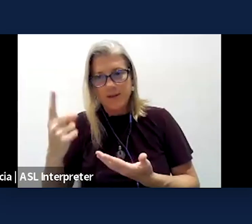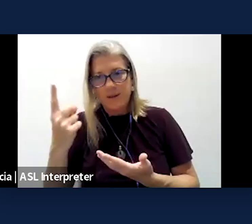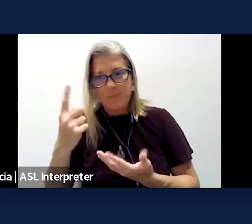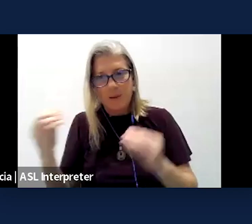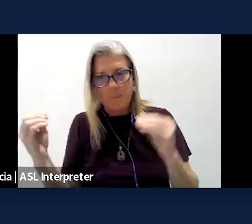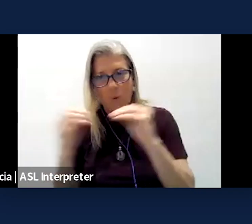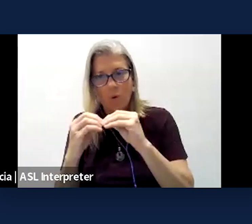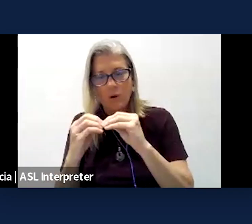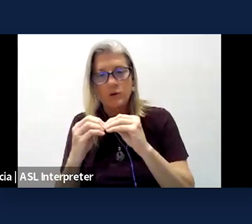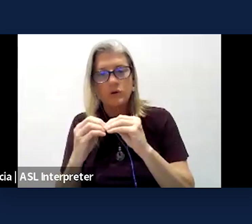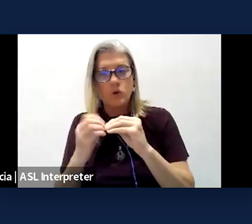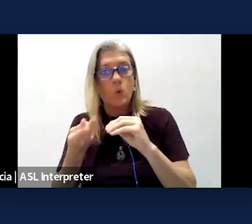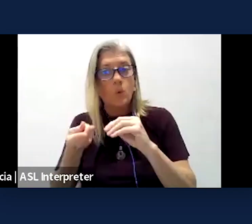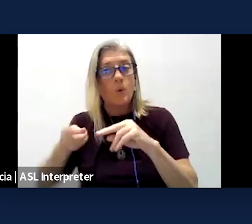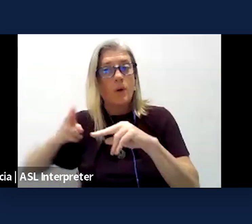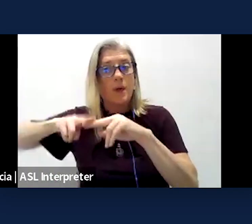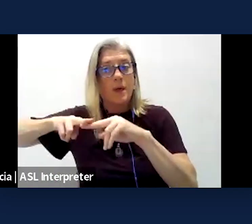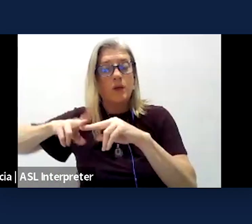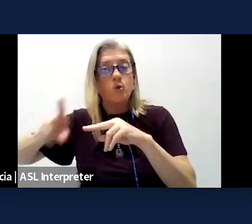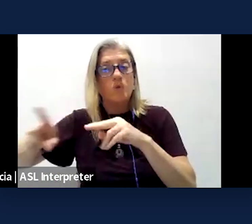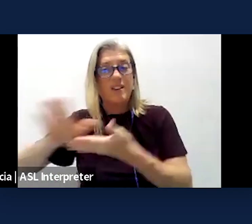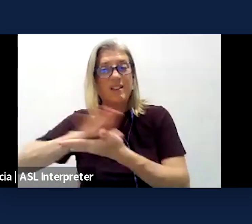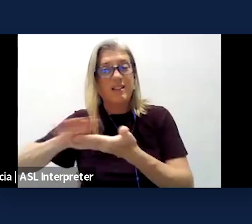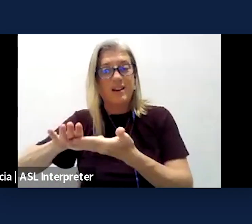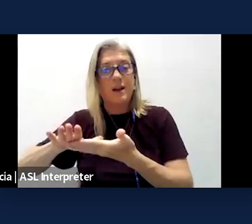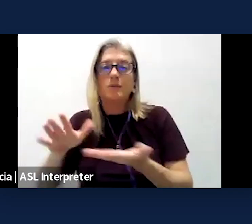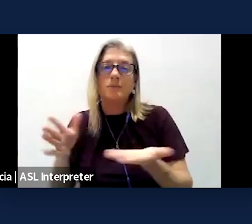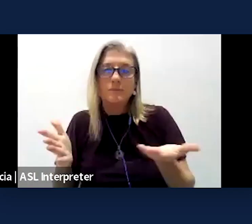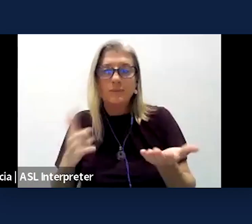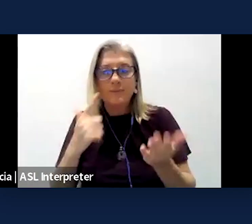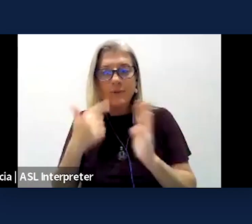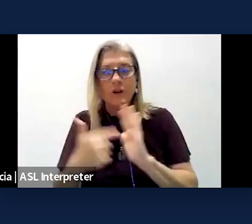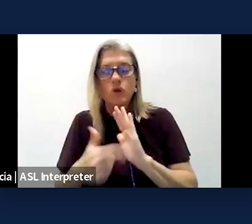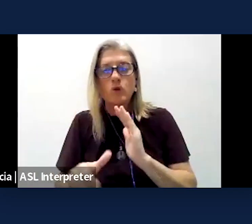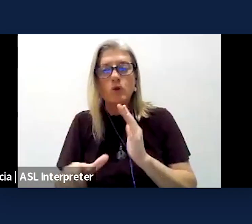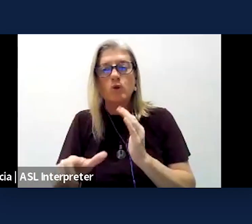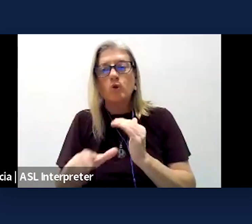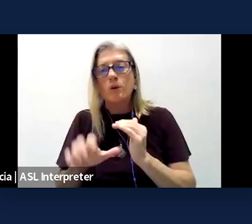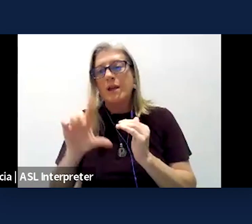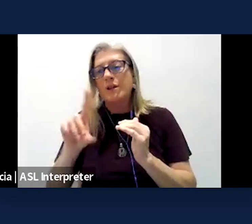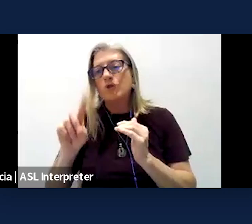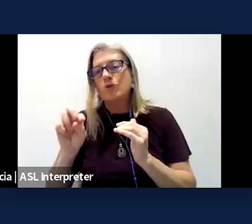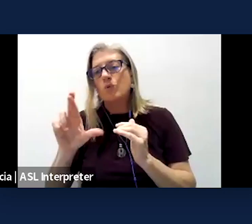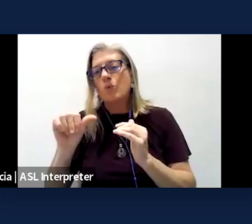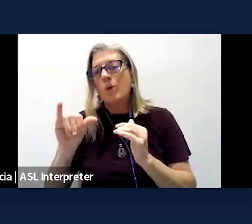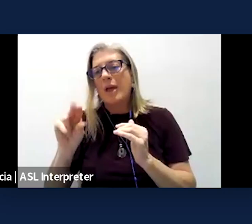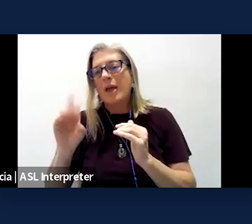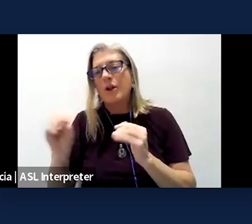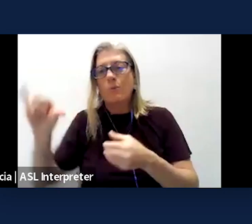more, so escalated. So you'll need a clean out. So essentially, like, you need to drain all yourself out